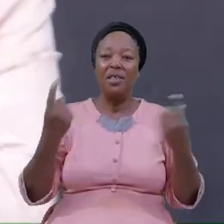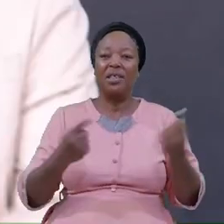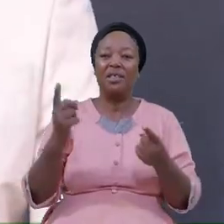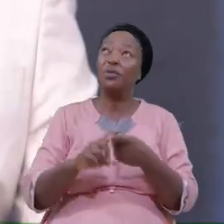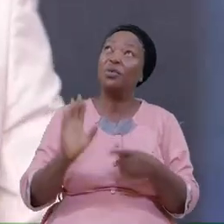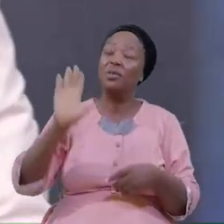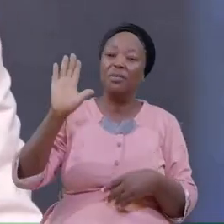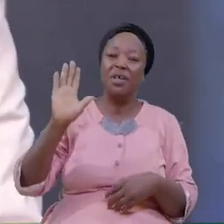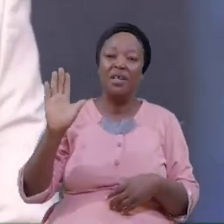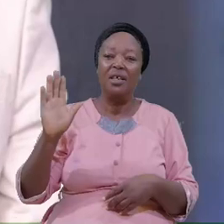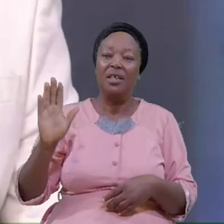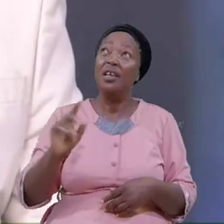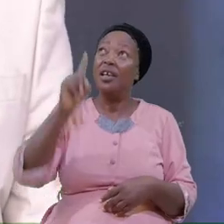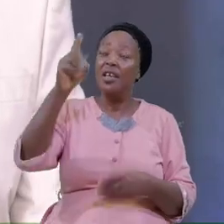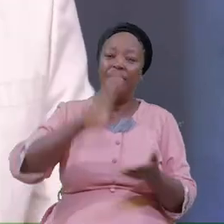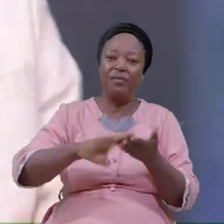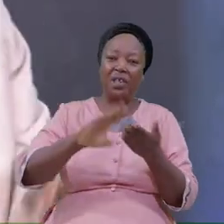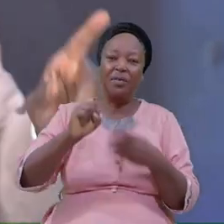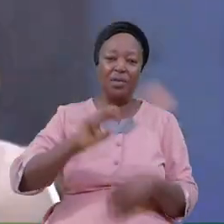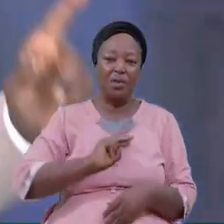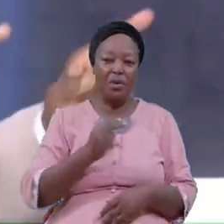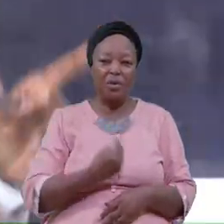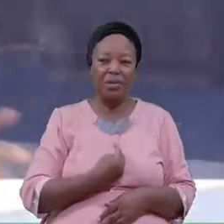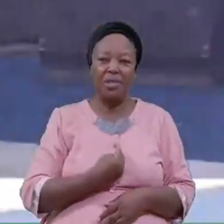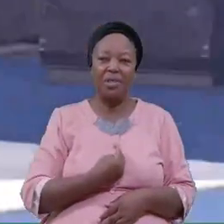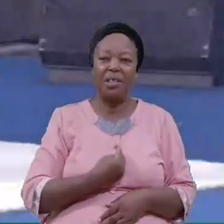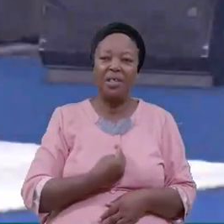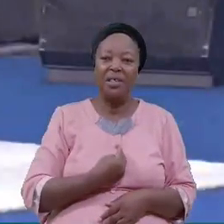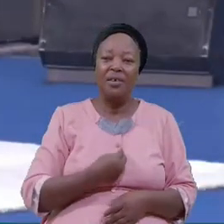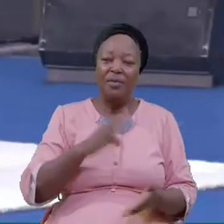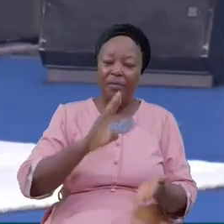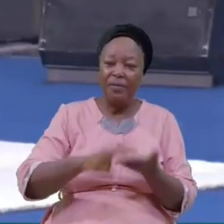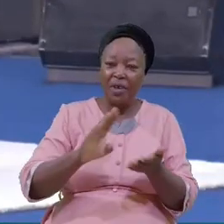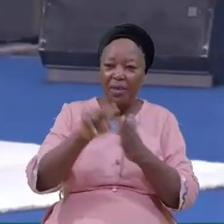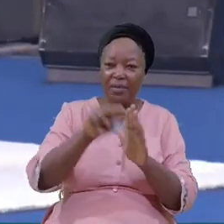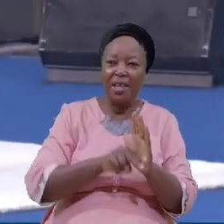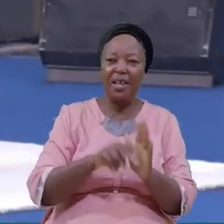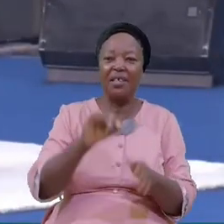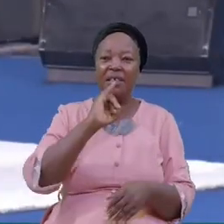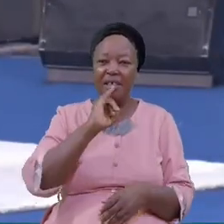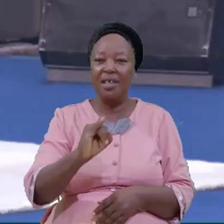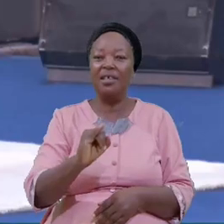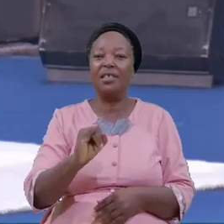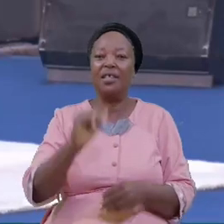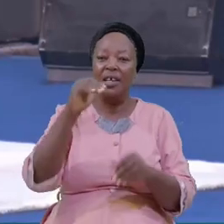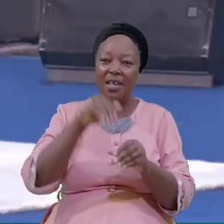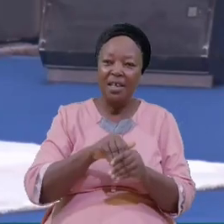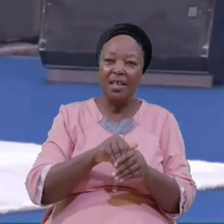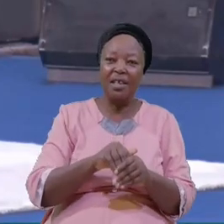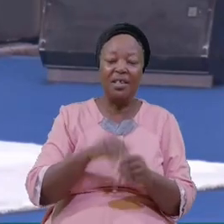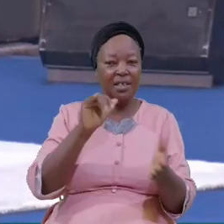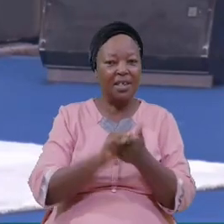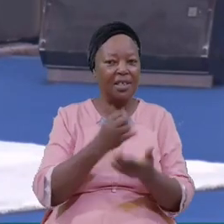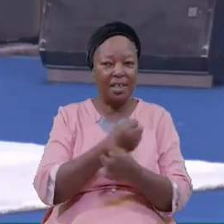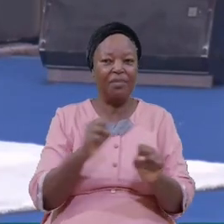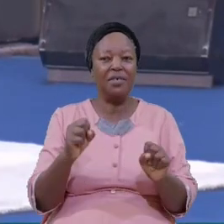He forgives us. Il nous pardonne. Forgiveness is in that salvation. Le pardon